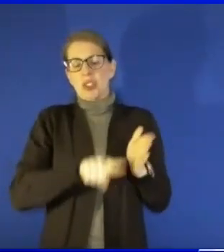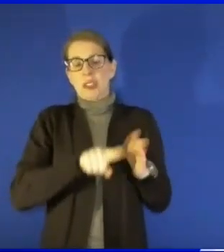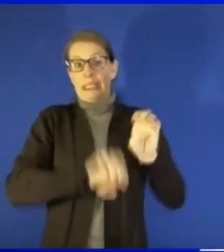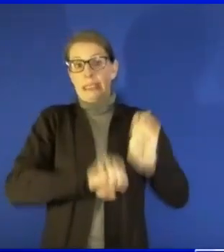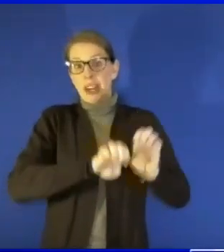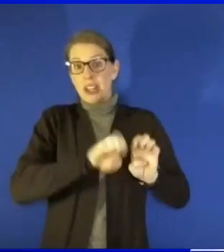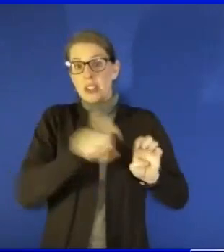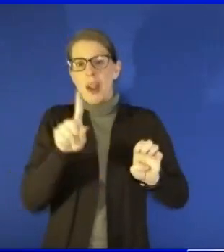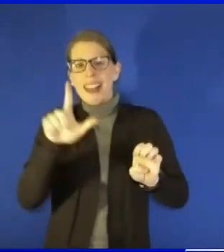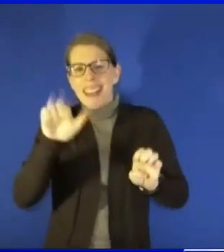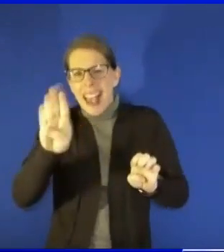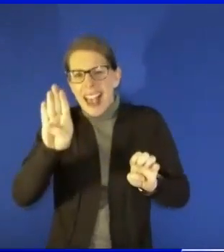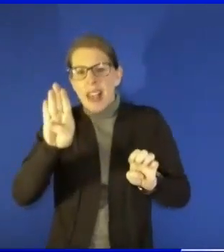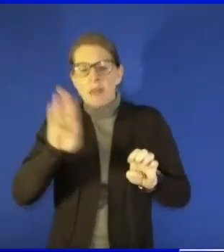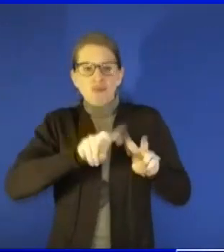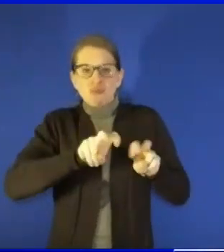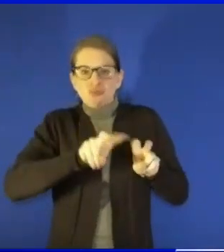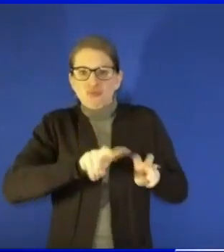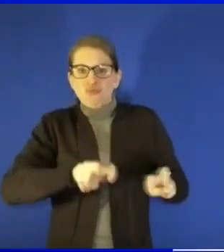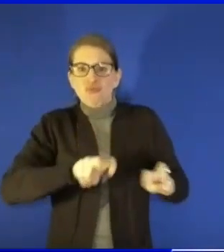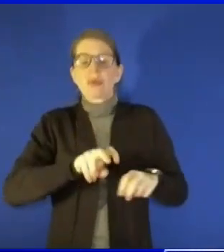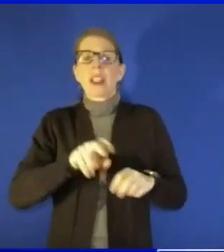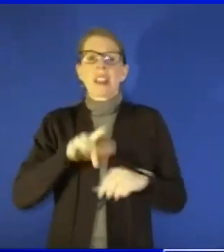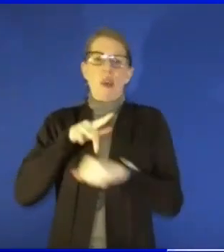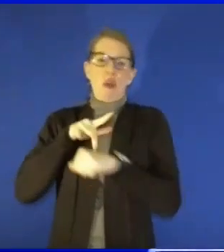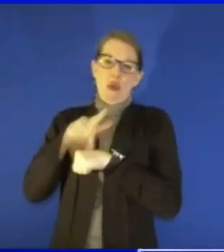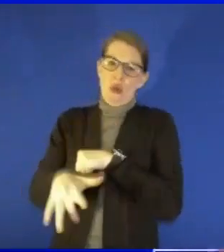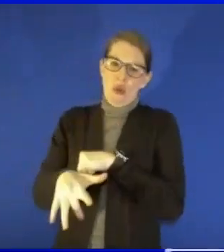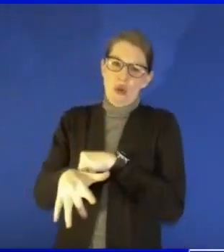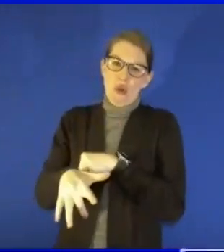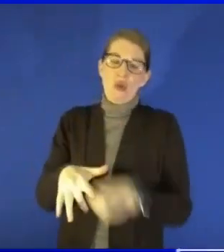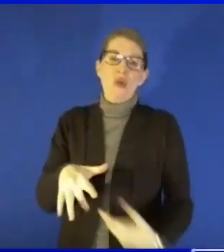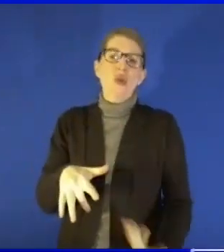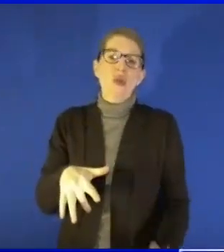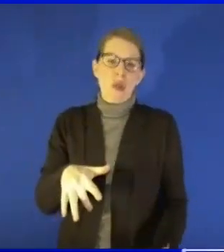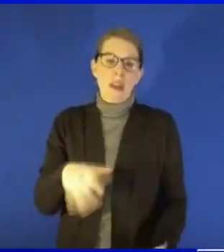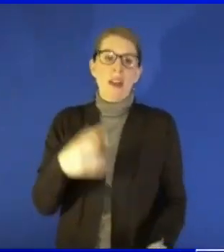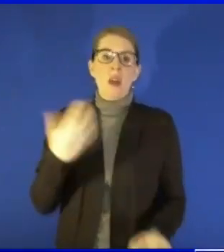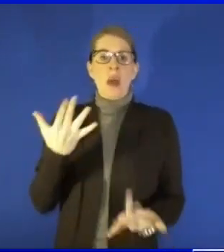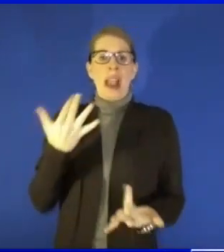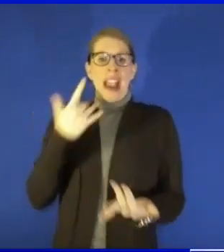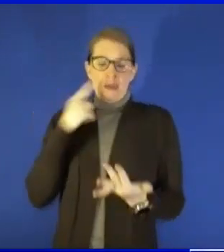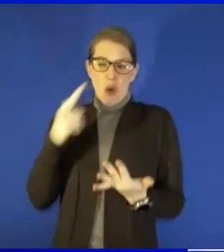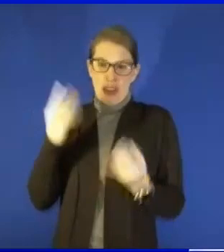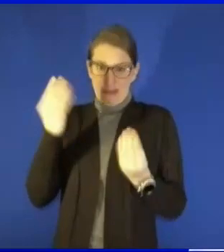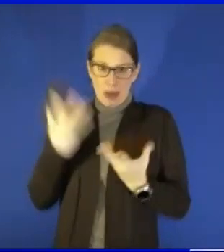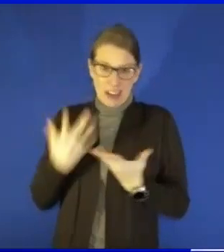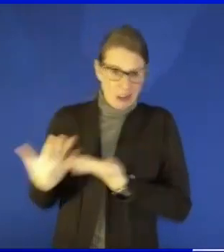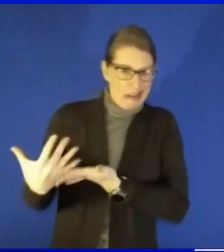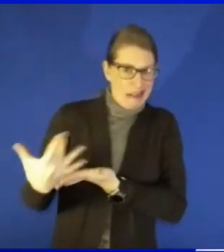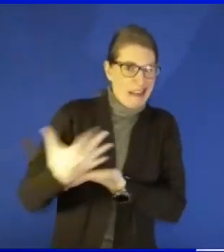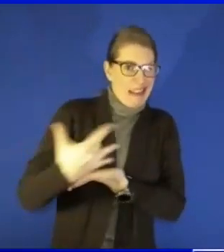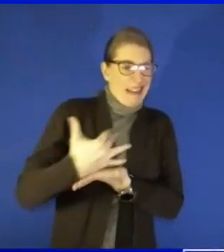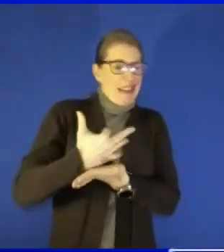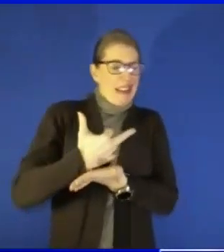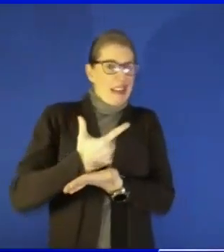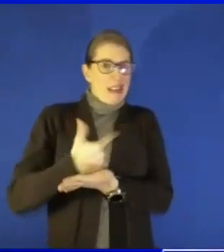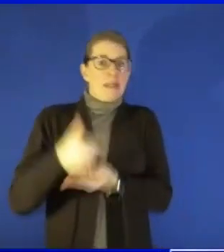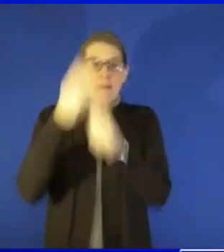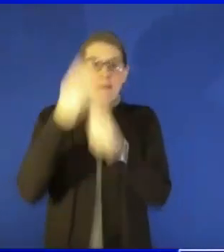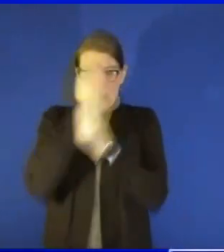taking a look at it. It is very early. I think we need to just wait for the bulk of the information and take it all as it comes